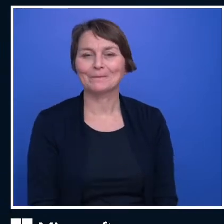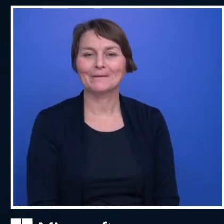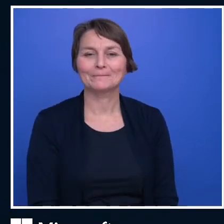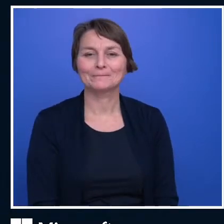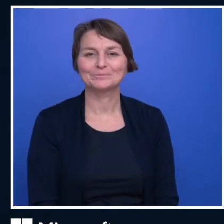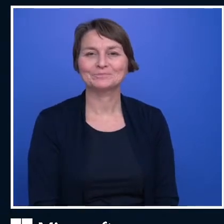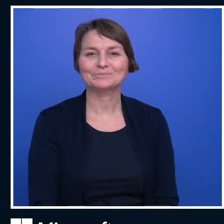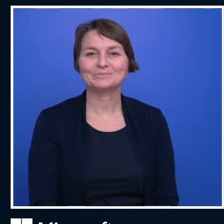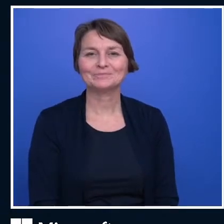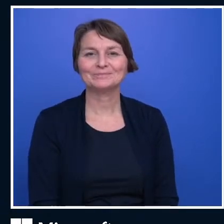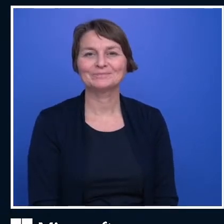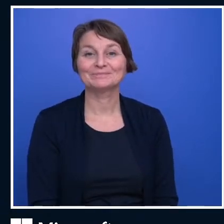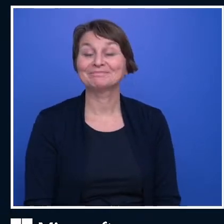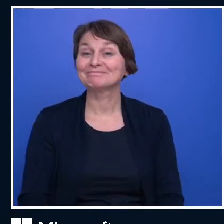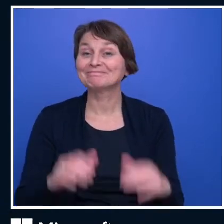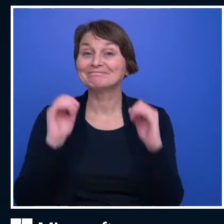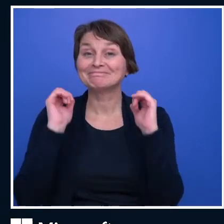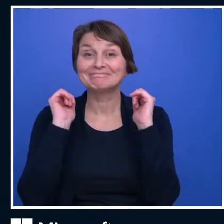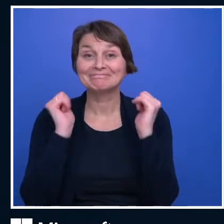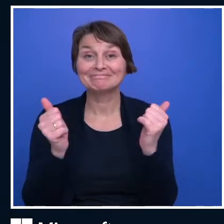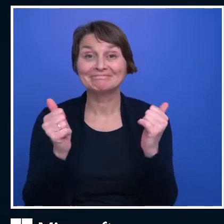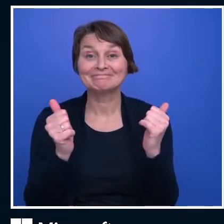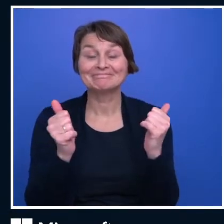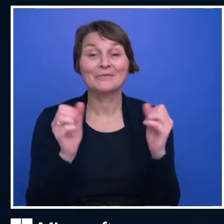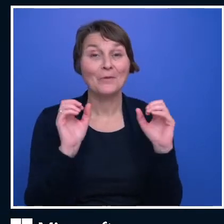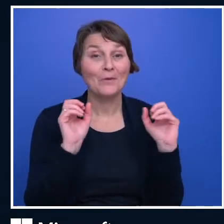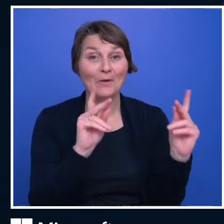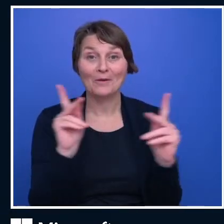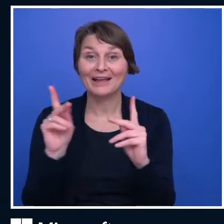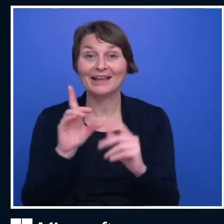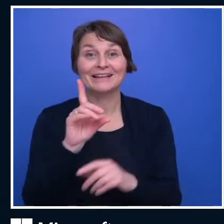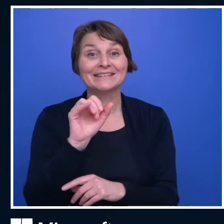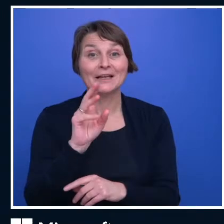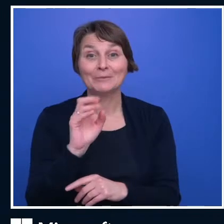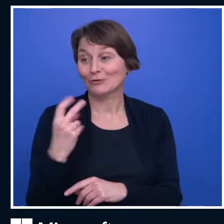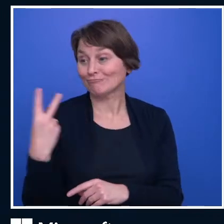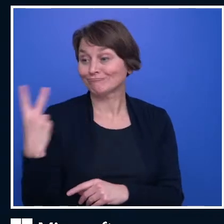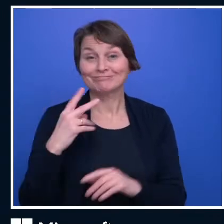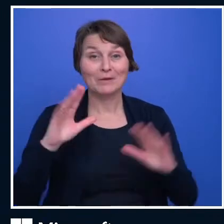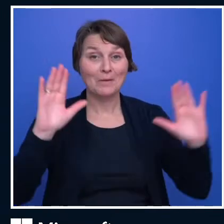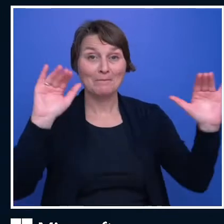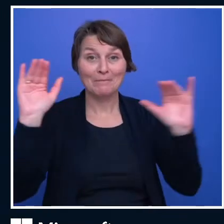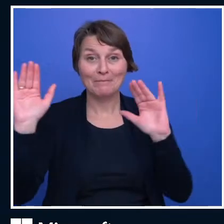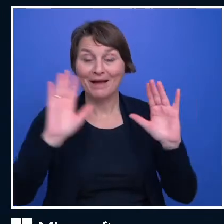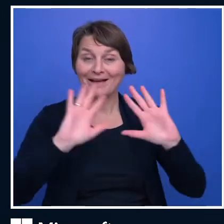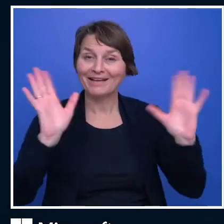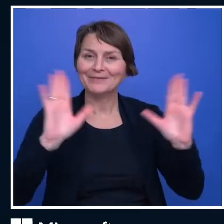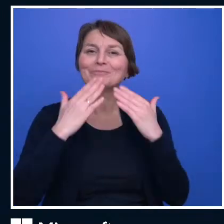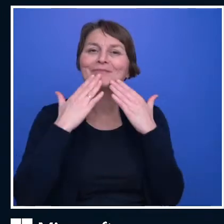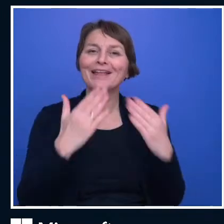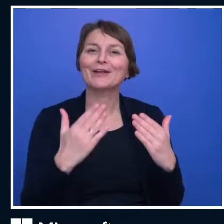Fantastic. Well, I guess on that note, Dimitri, that's goodbye from us. Thank you everyone for joining,